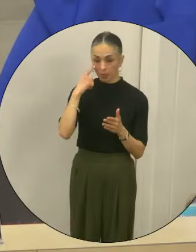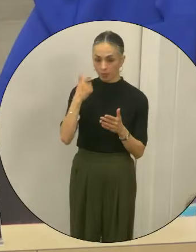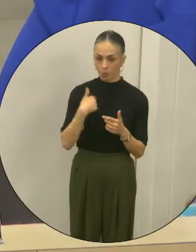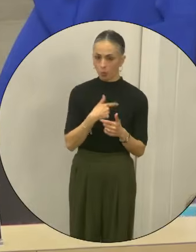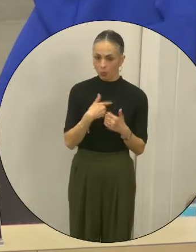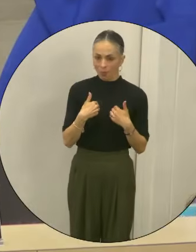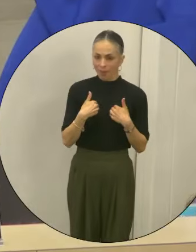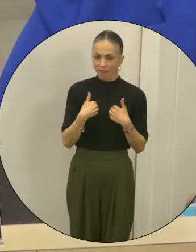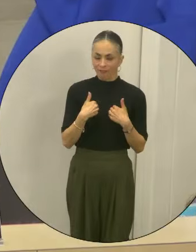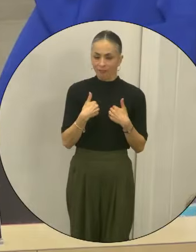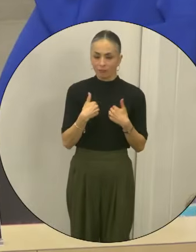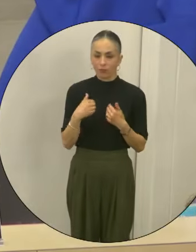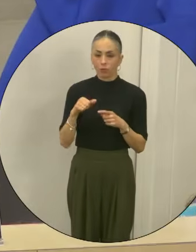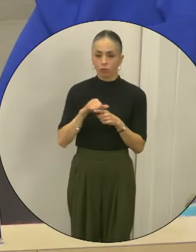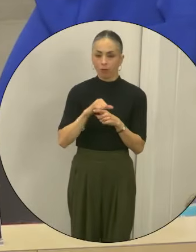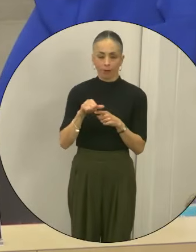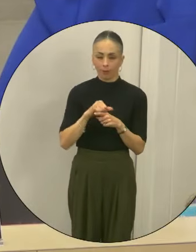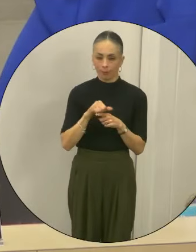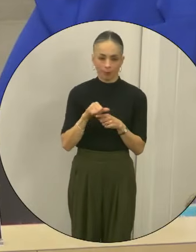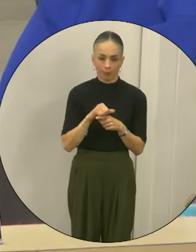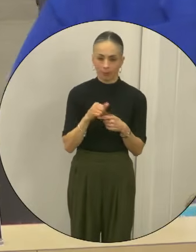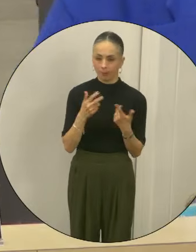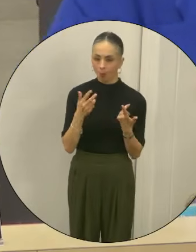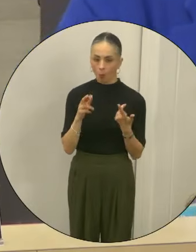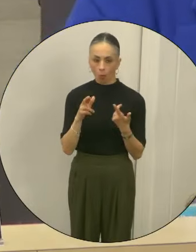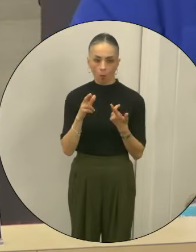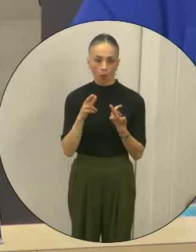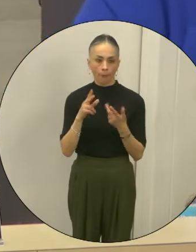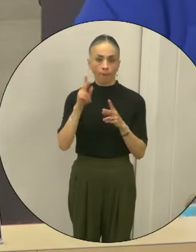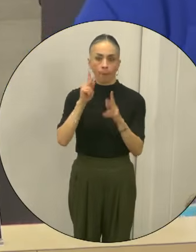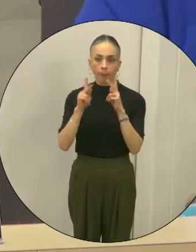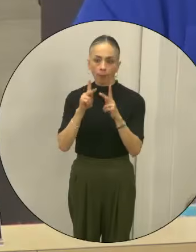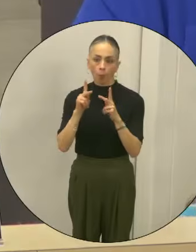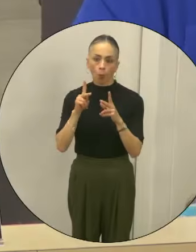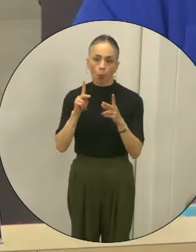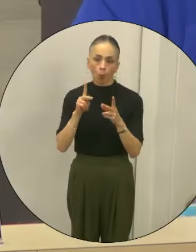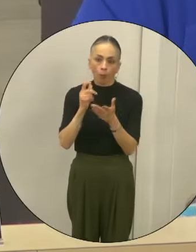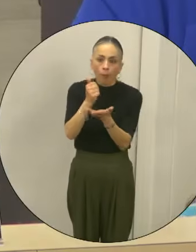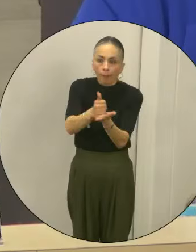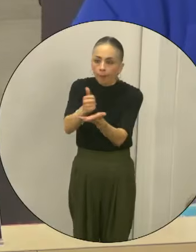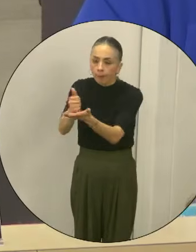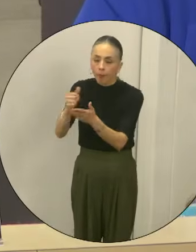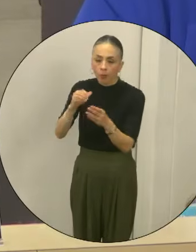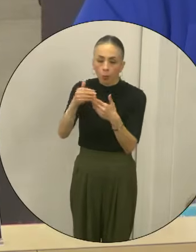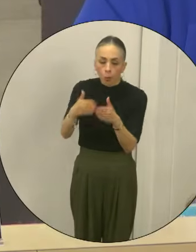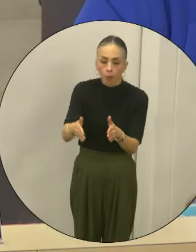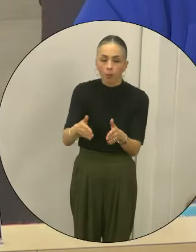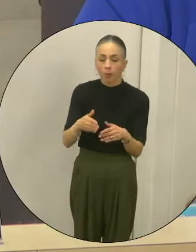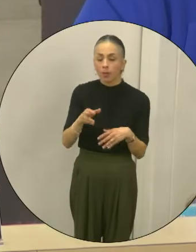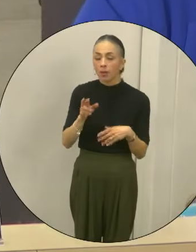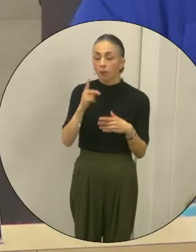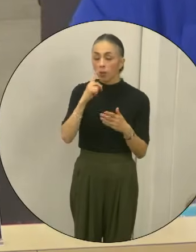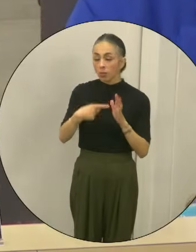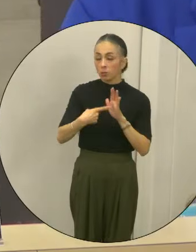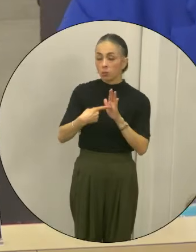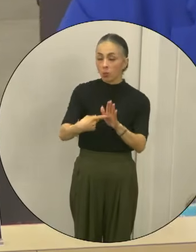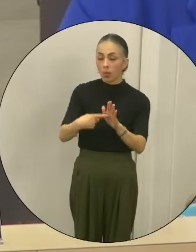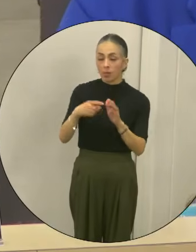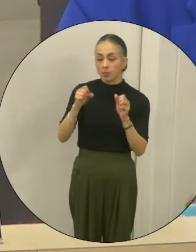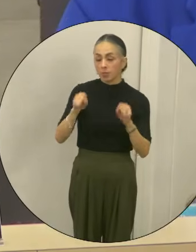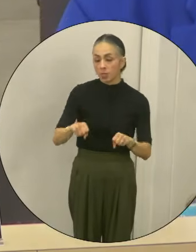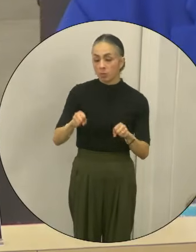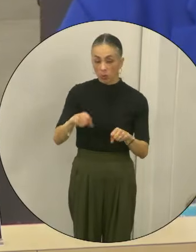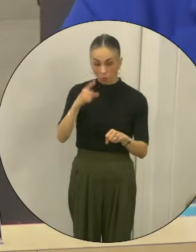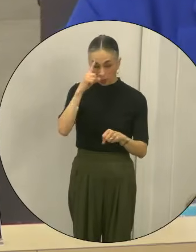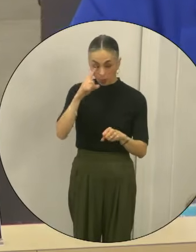don't have the training, or we don't have the extra people in the room, or if we don't have the program. So if we could show that as a potential, do you think that